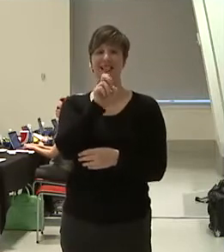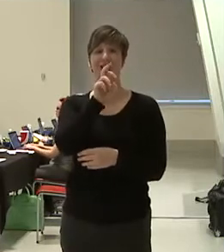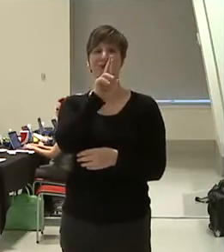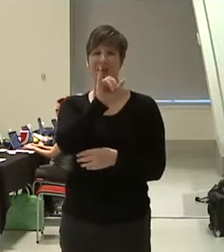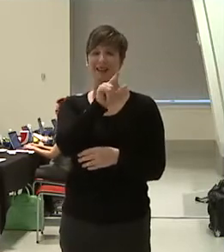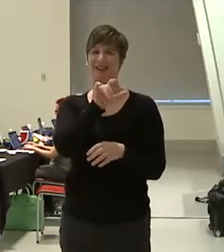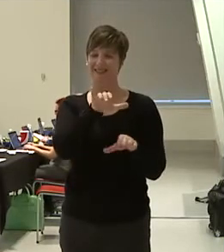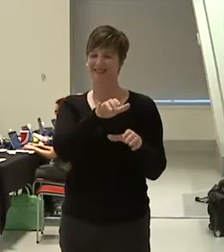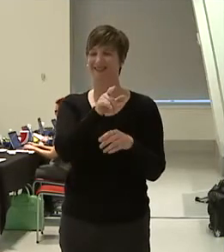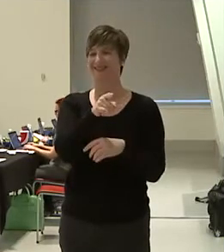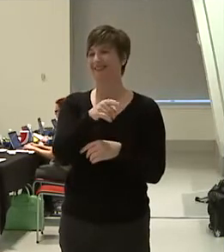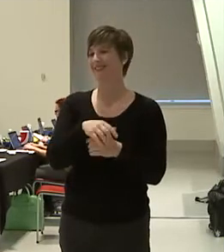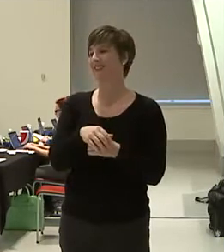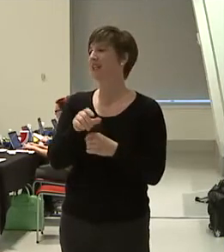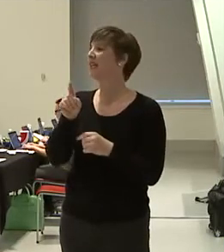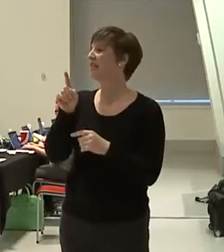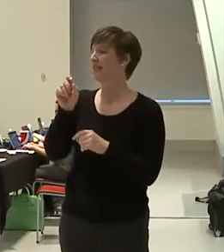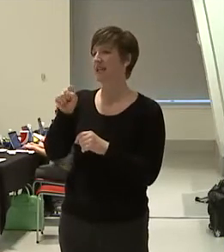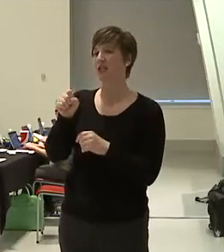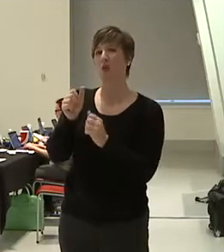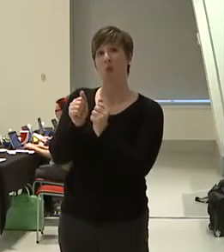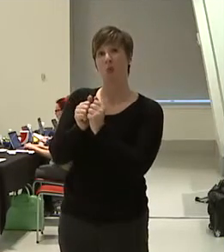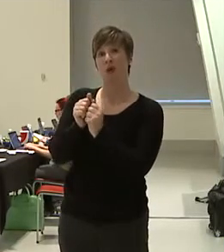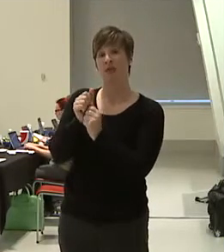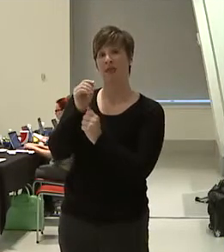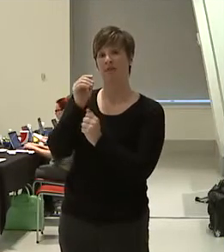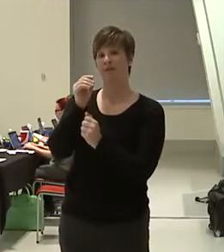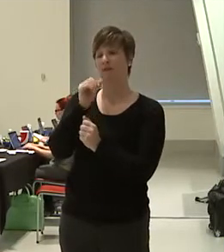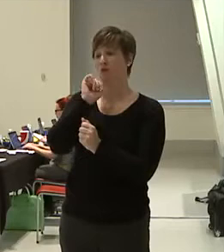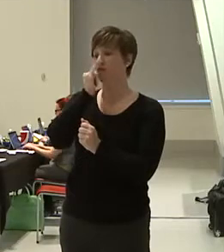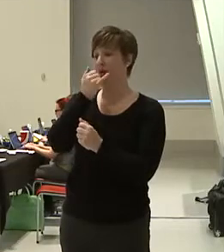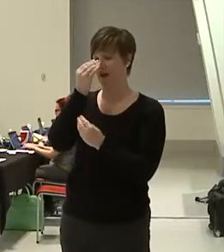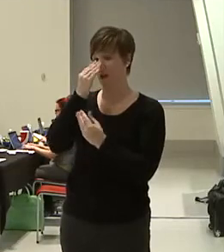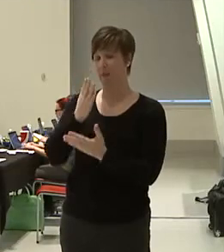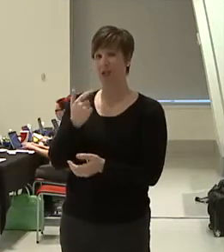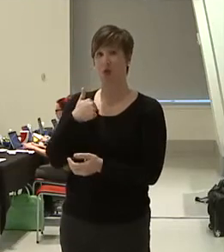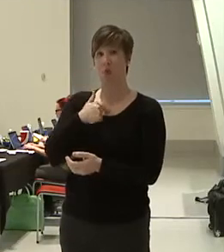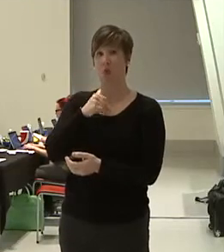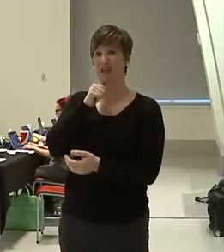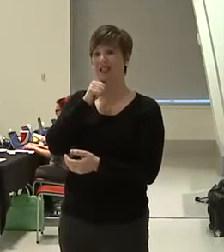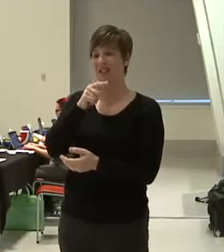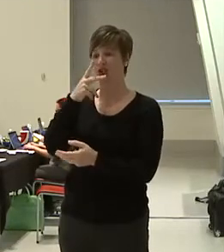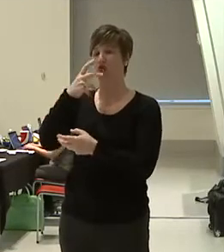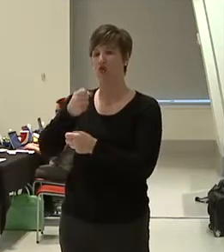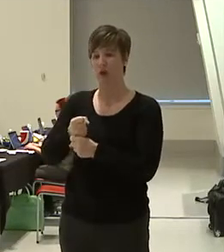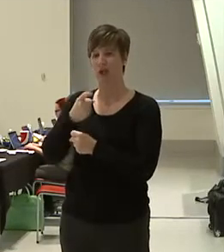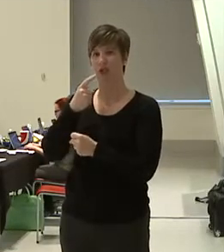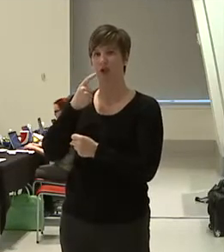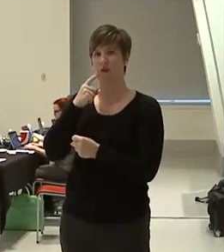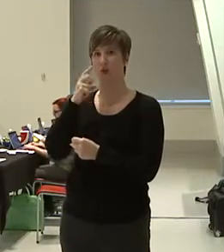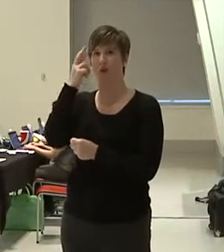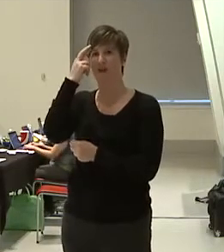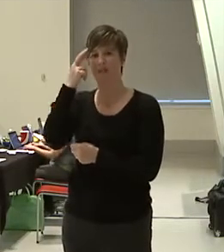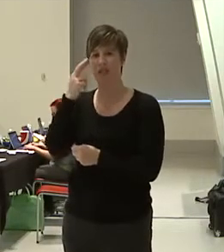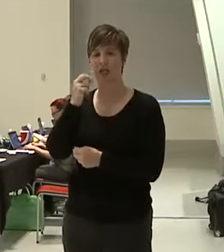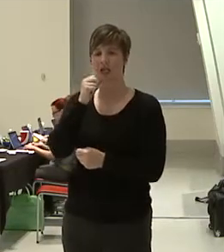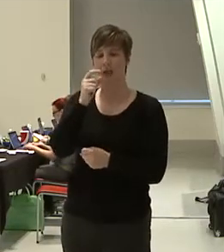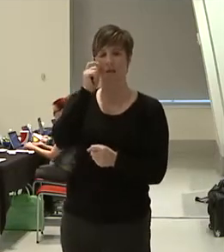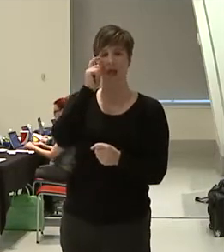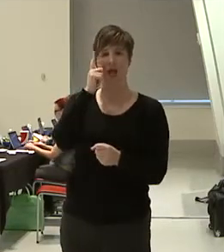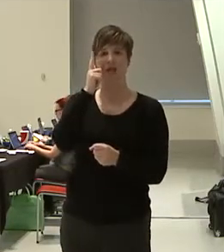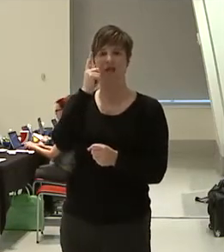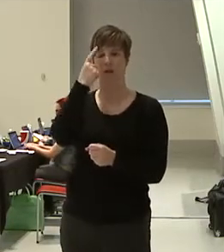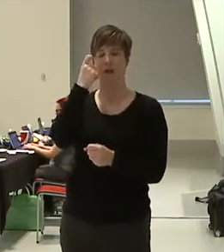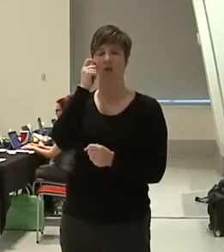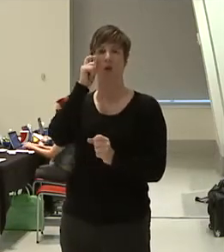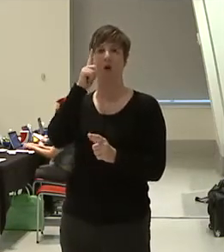I just say that the thing about misinformation is that the reason that we distrust for cause, right? Like, we're not distrustful just because we woke up upset with the